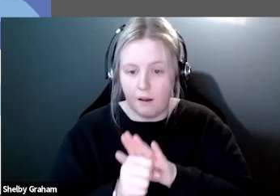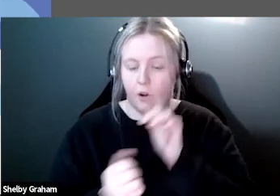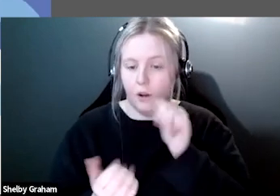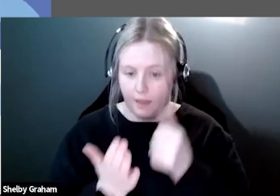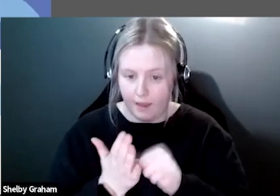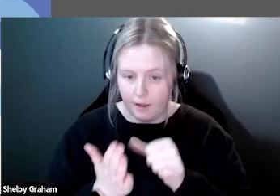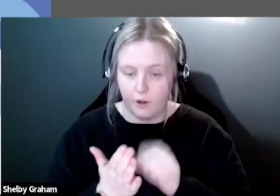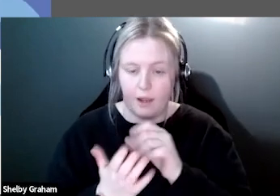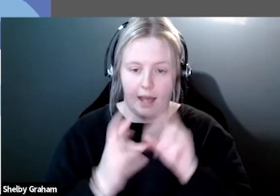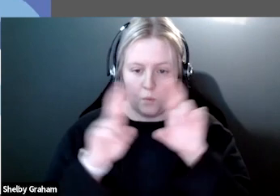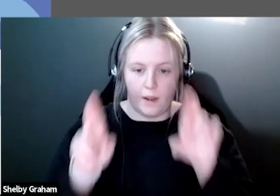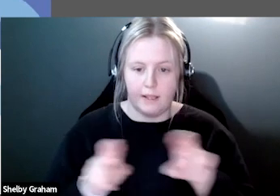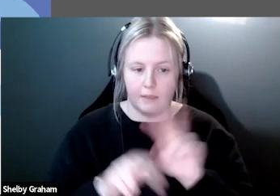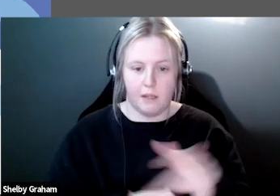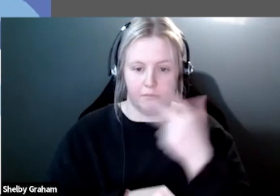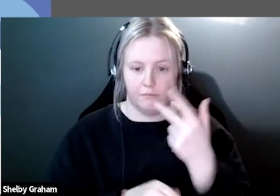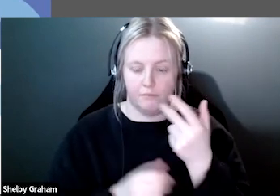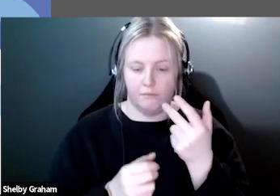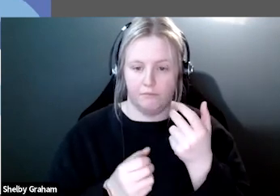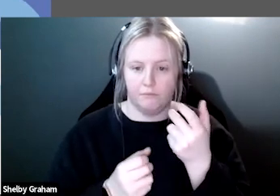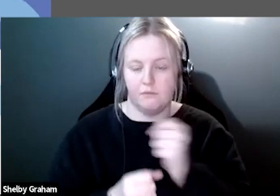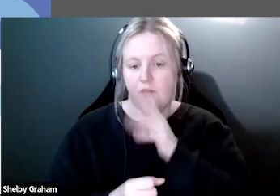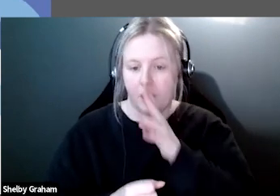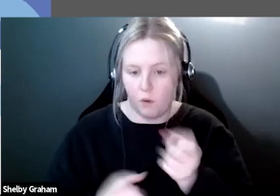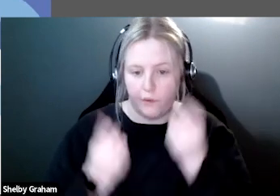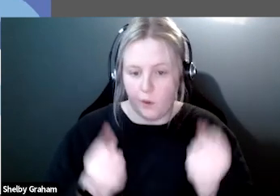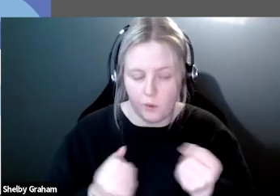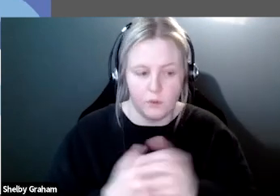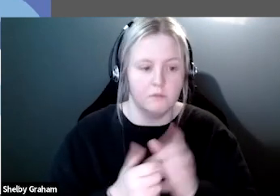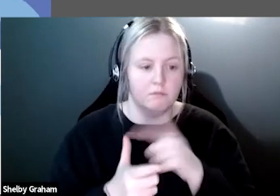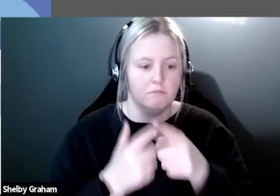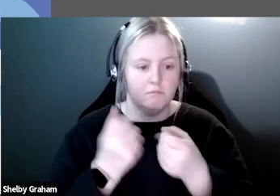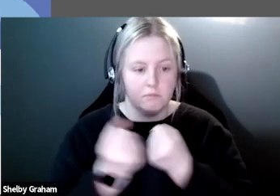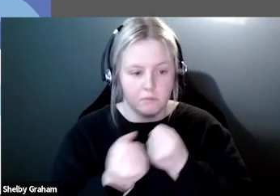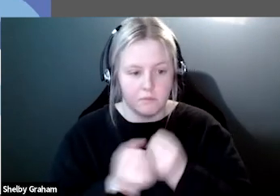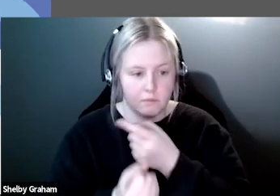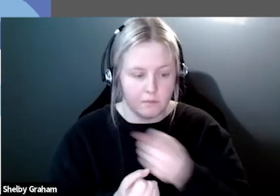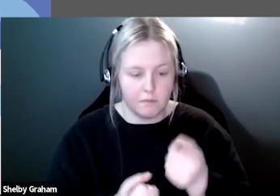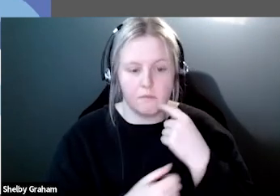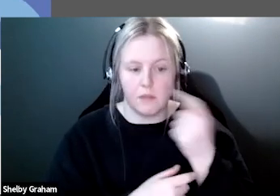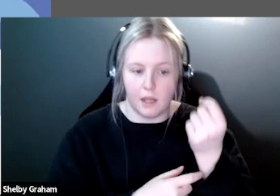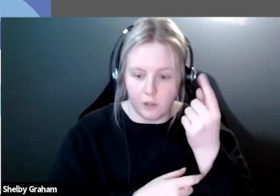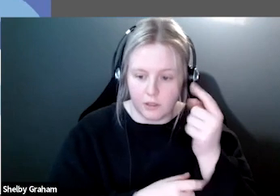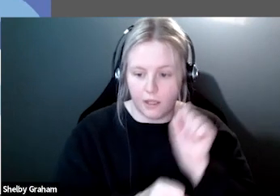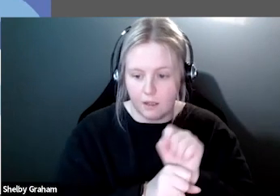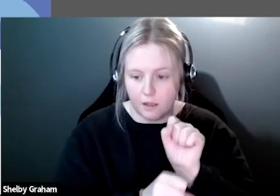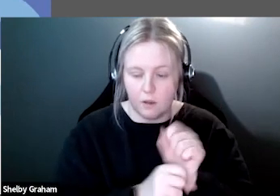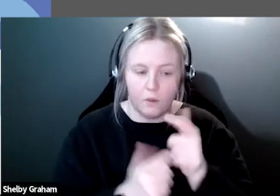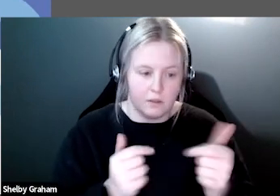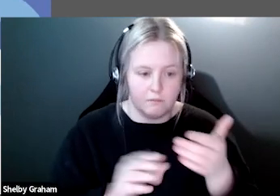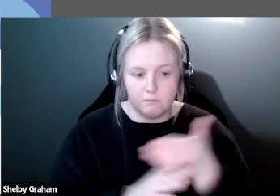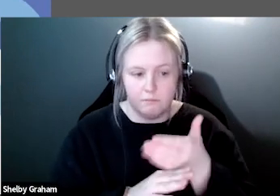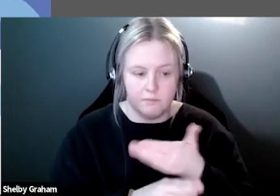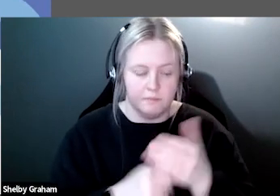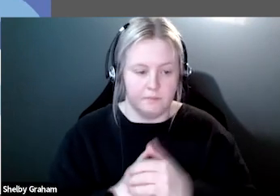package, helping the participant understand work task demands, and supporting supervisor and participant relationships.